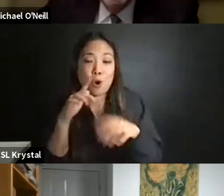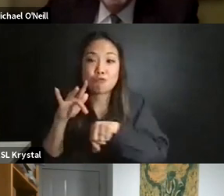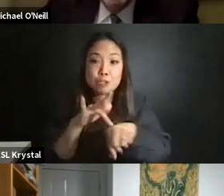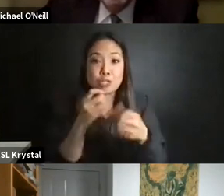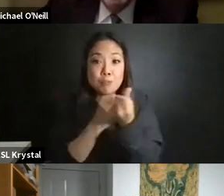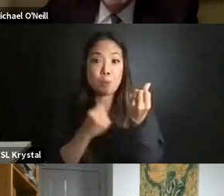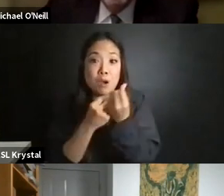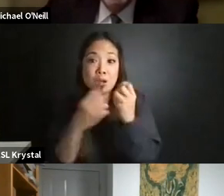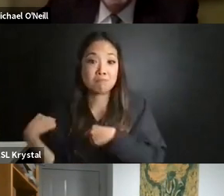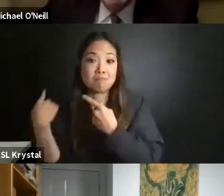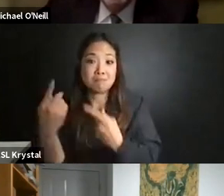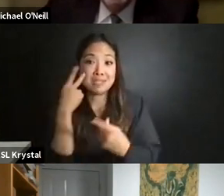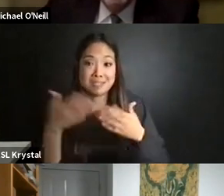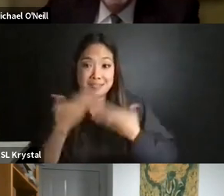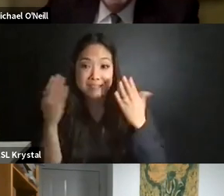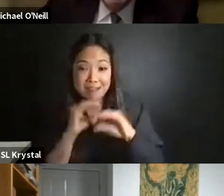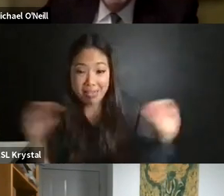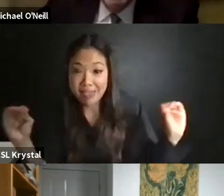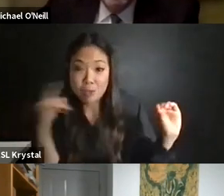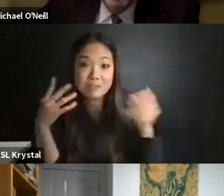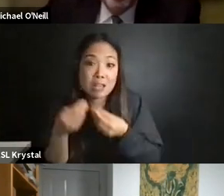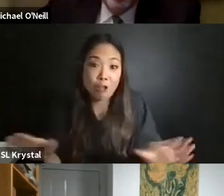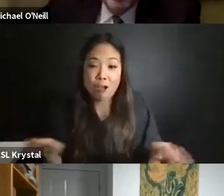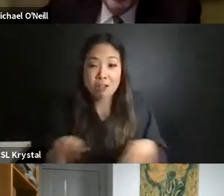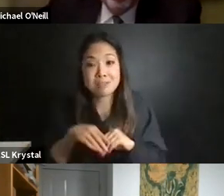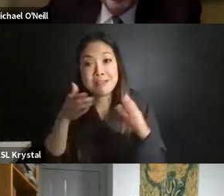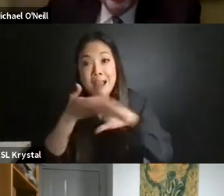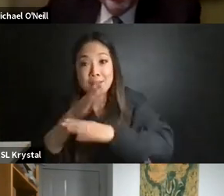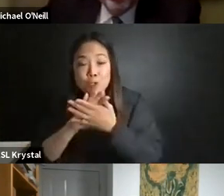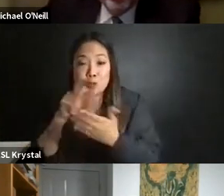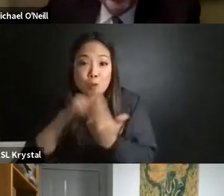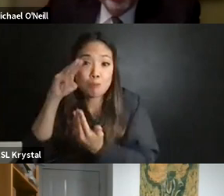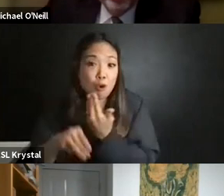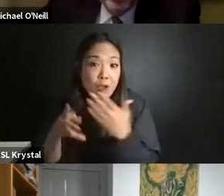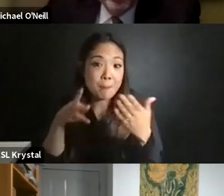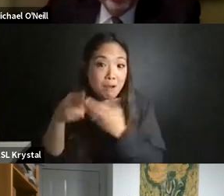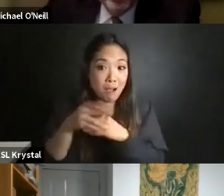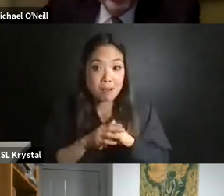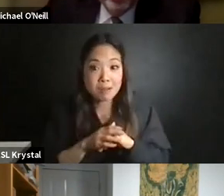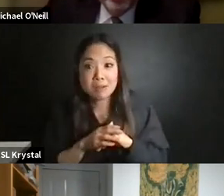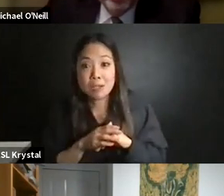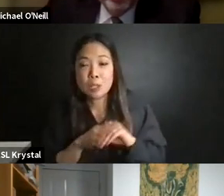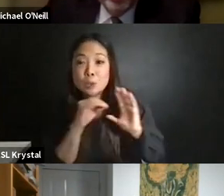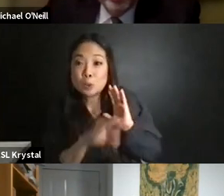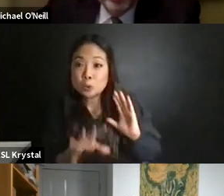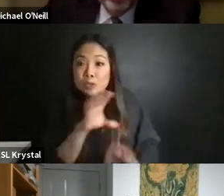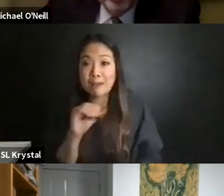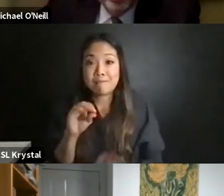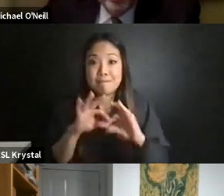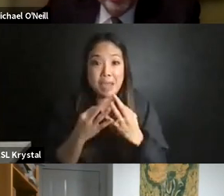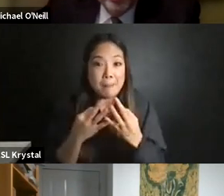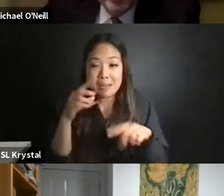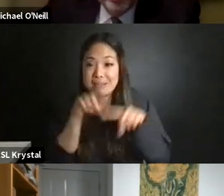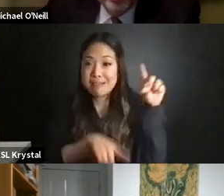loss we have lost all before and after school programming students whose families can't make the school day only hours work alone students whose